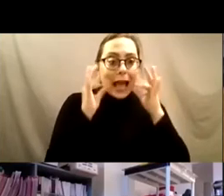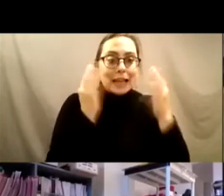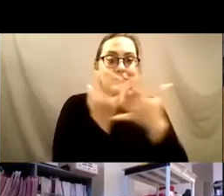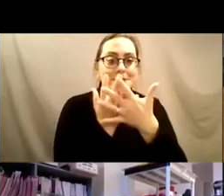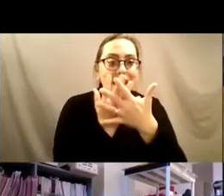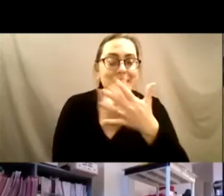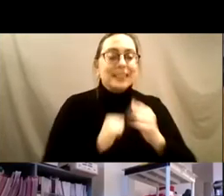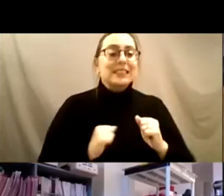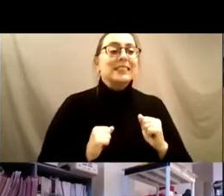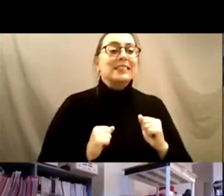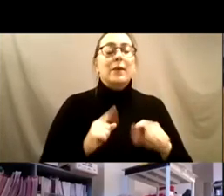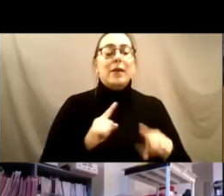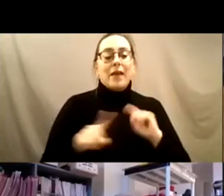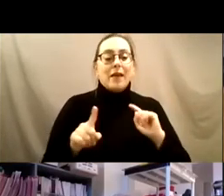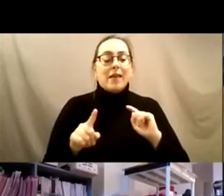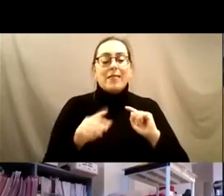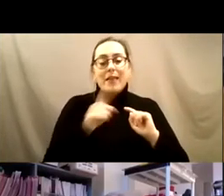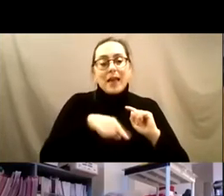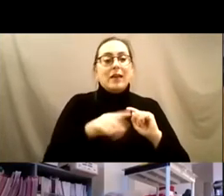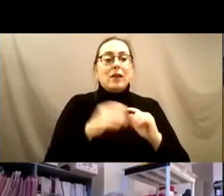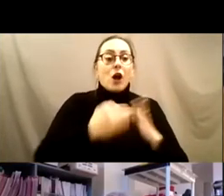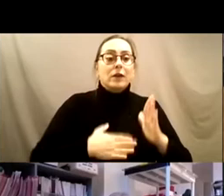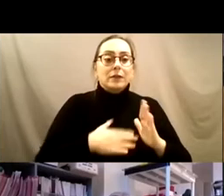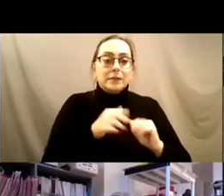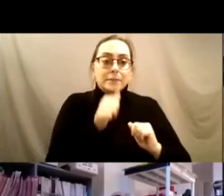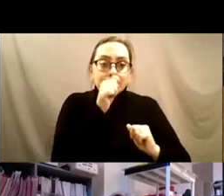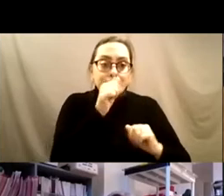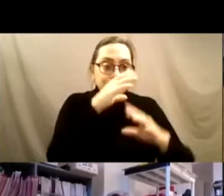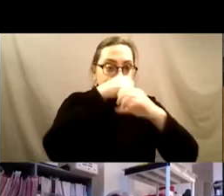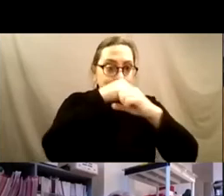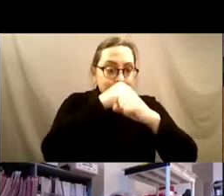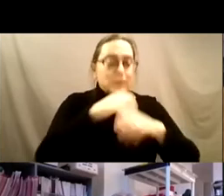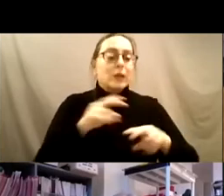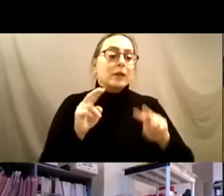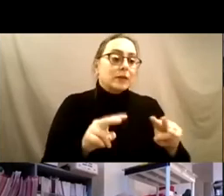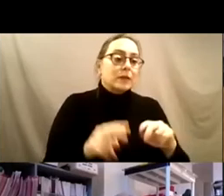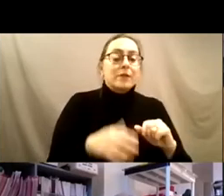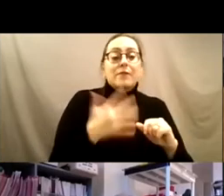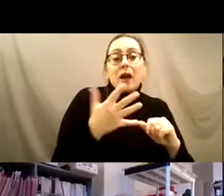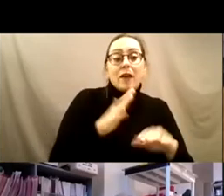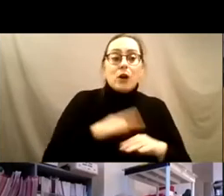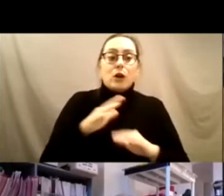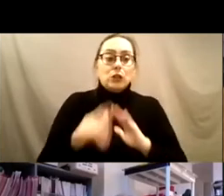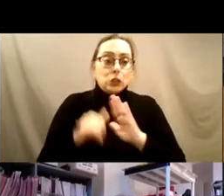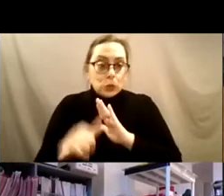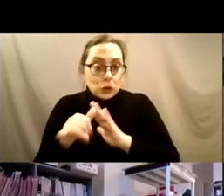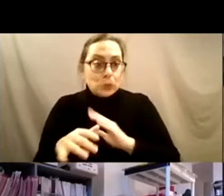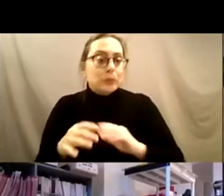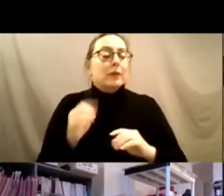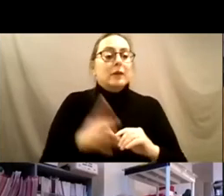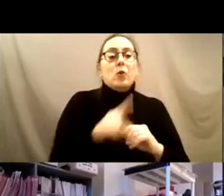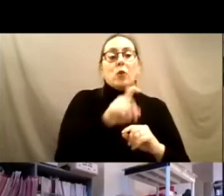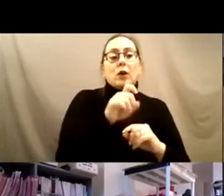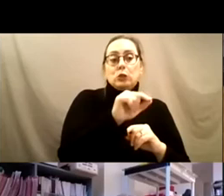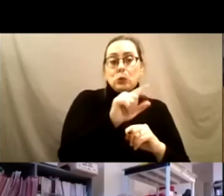artist could remain anonymous. And there were 33 views on the website, 5 on the YouTube channel, and 121 people